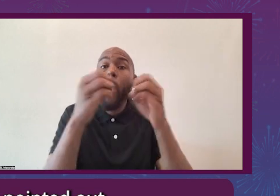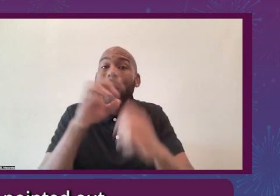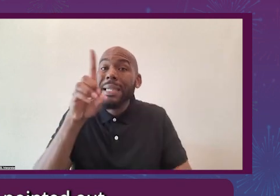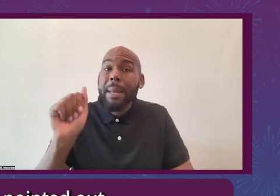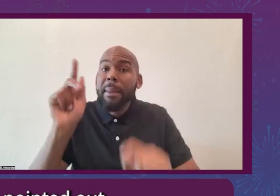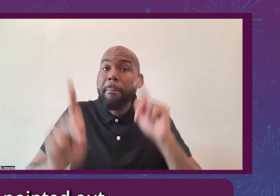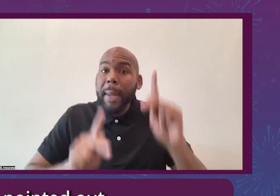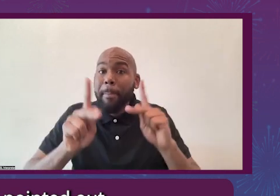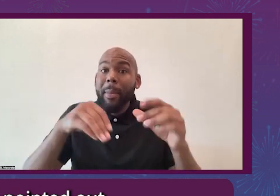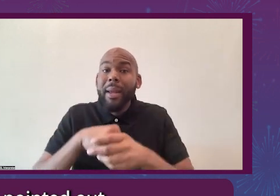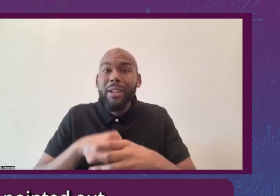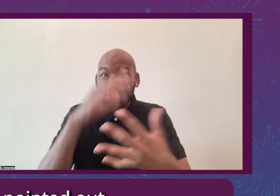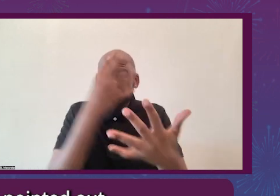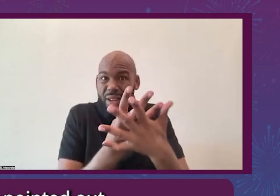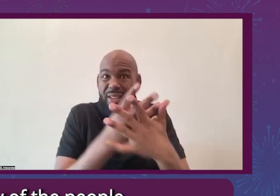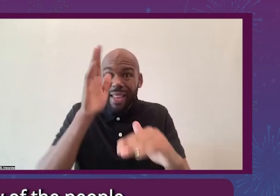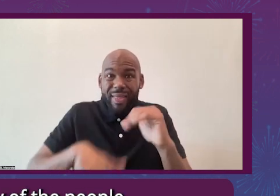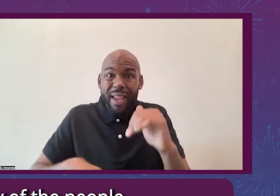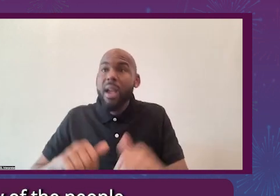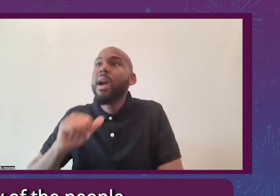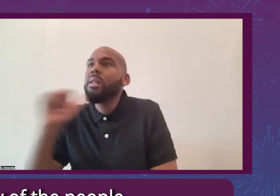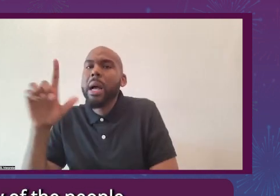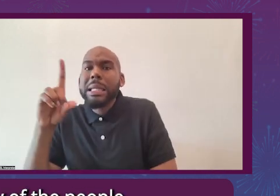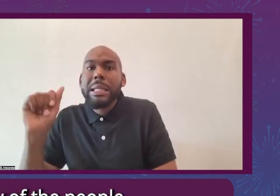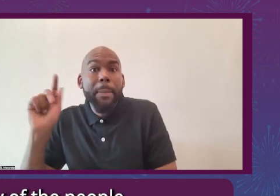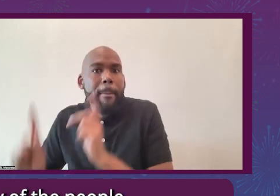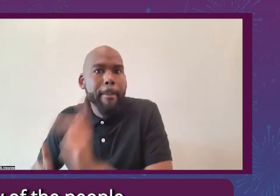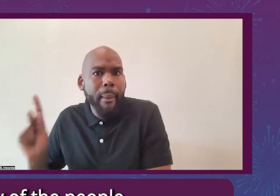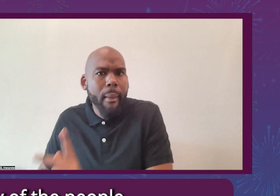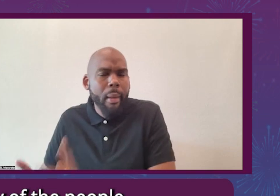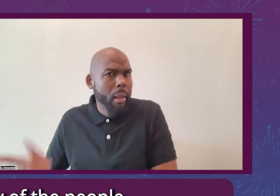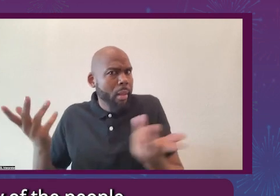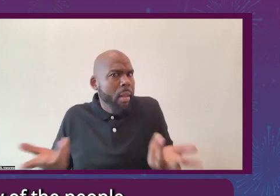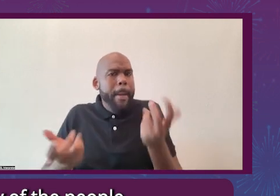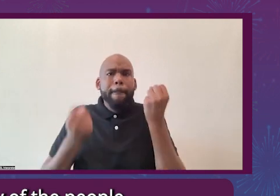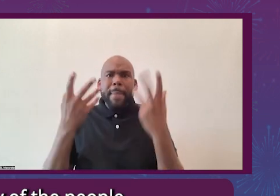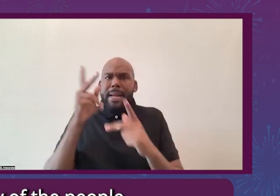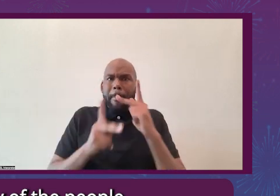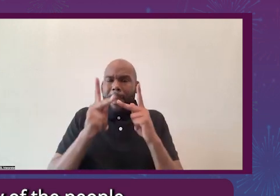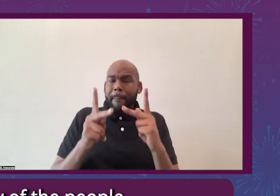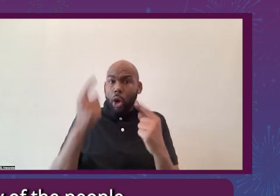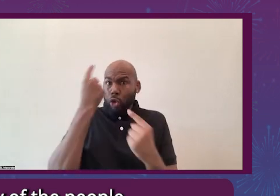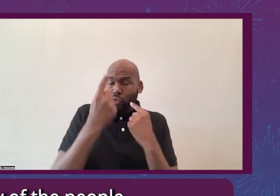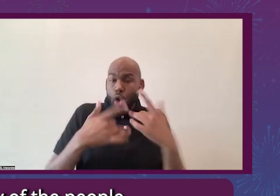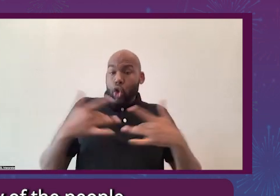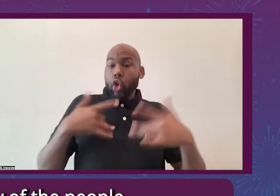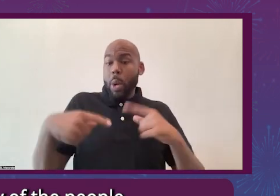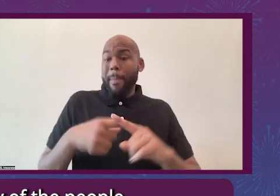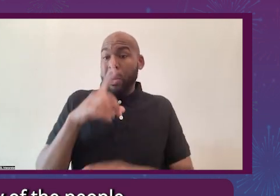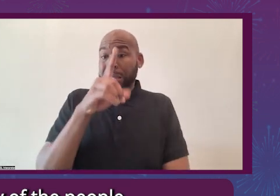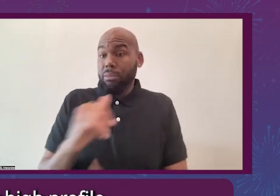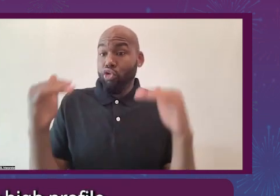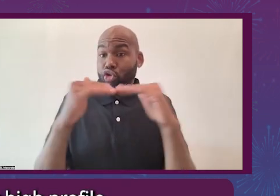there are more disabled people incarcerated than non-disabled people. Many of the people concerned about